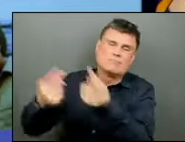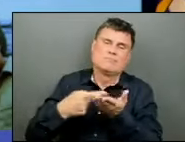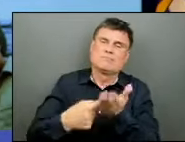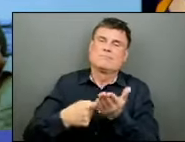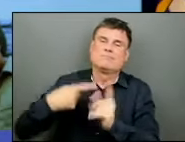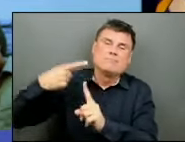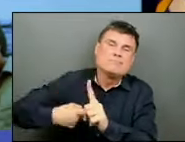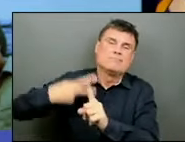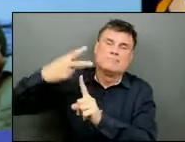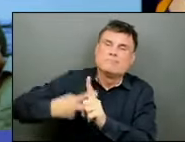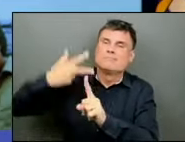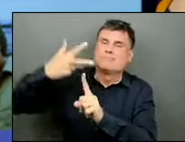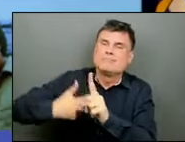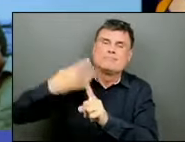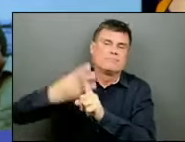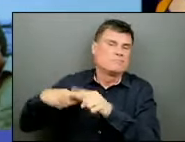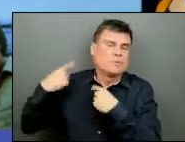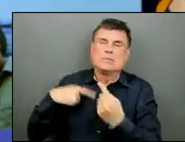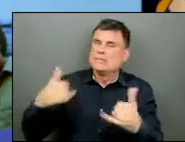continue talking about that until we can get past the